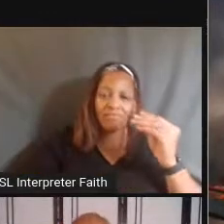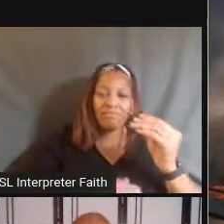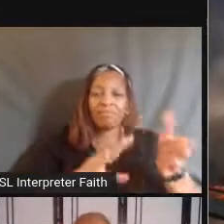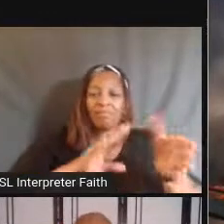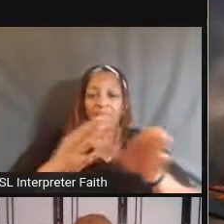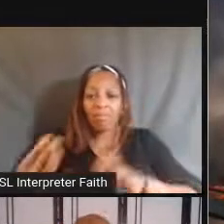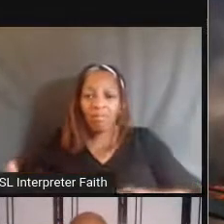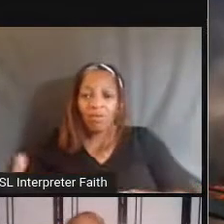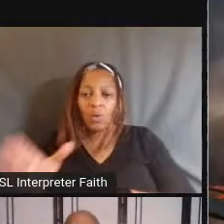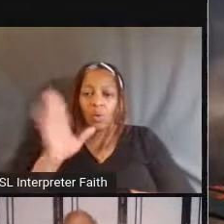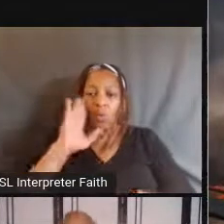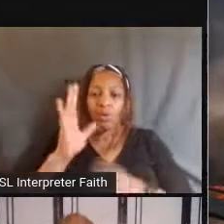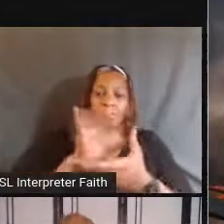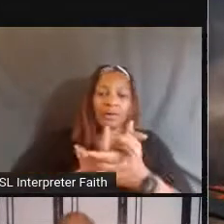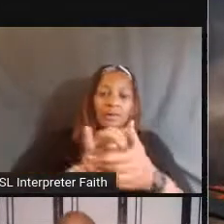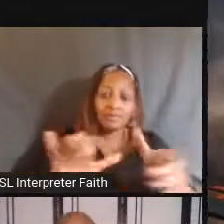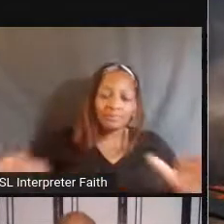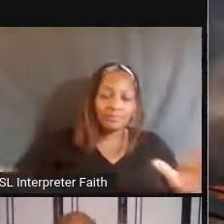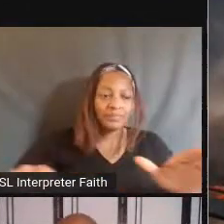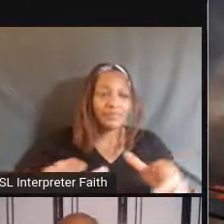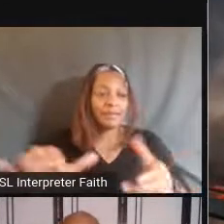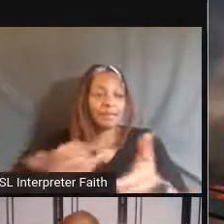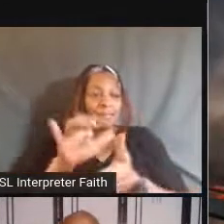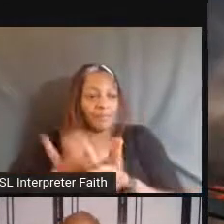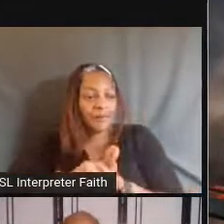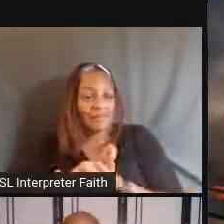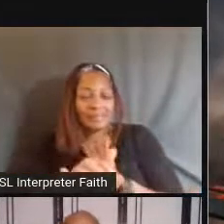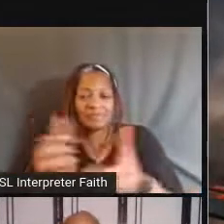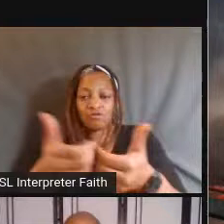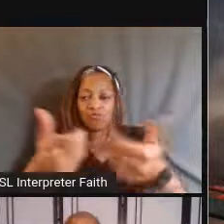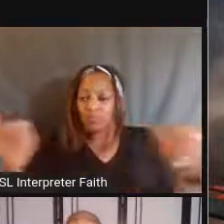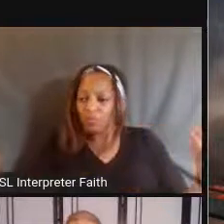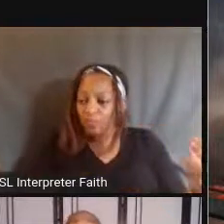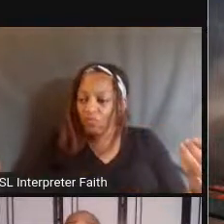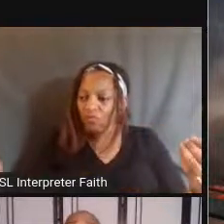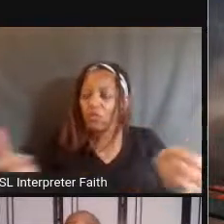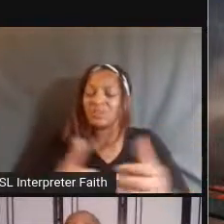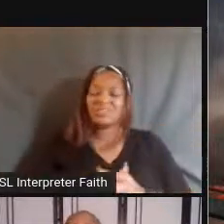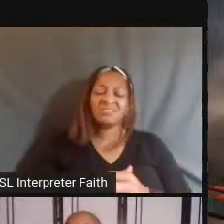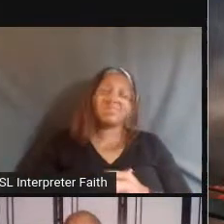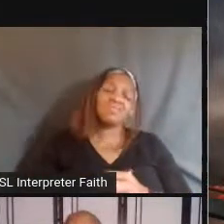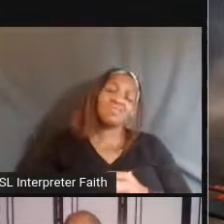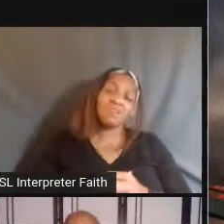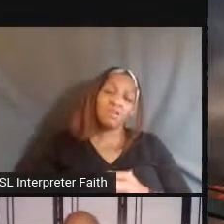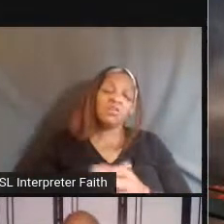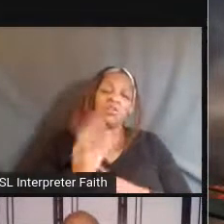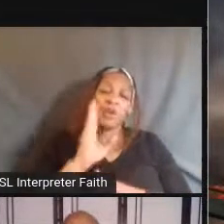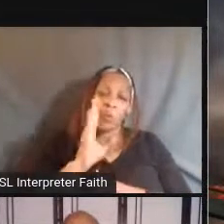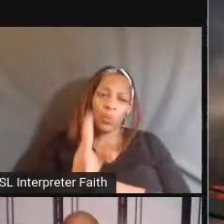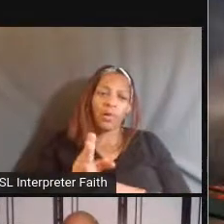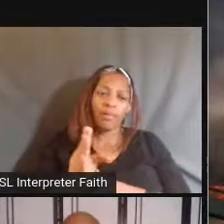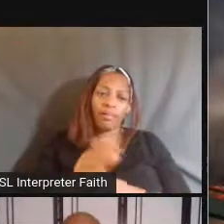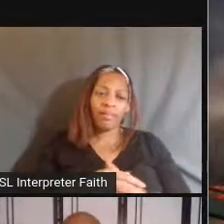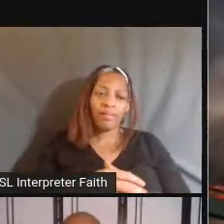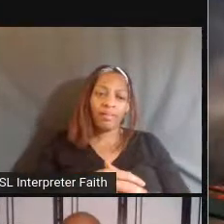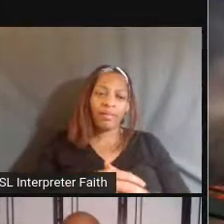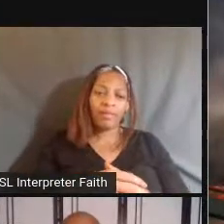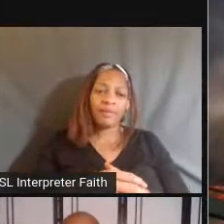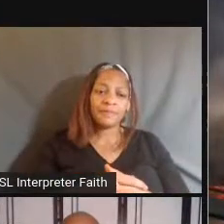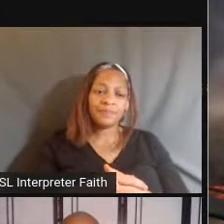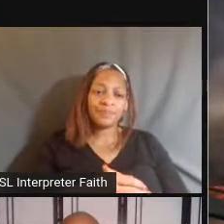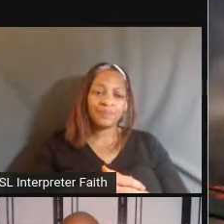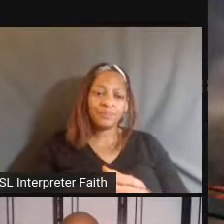is going to be divorce. There is going to be separation. There is going to be, until such time as we